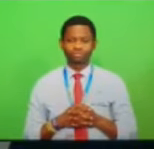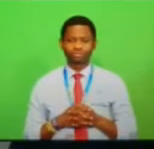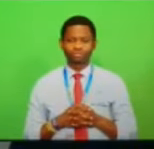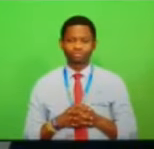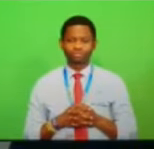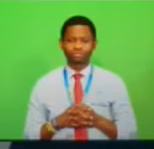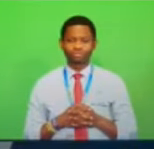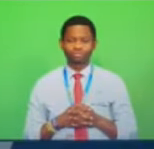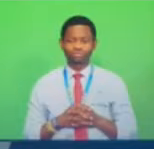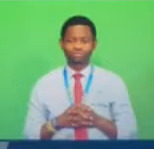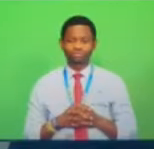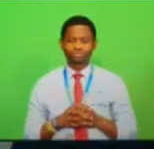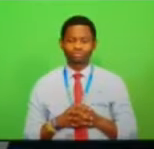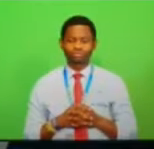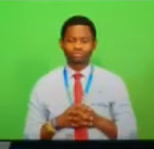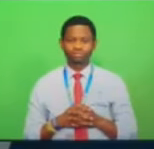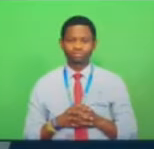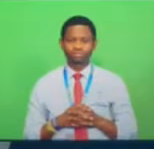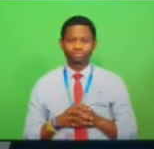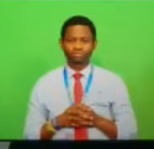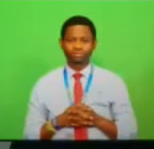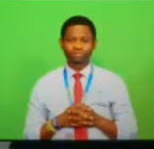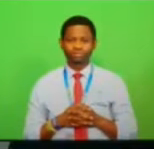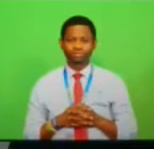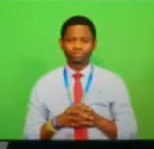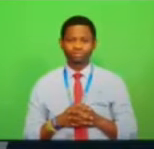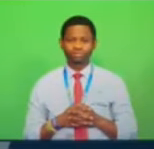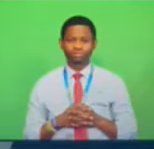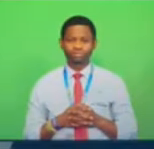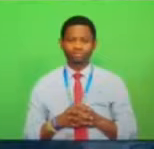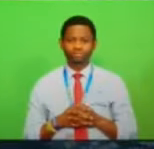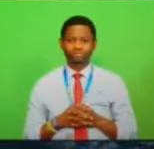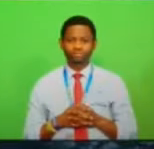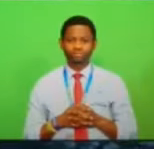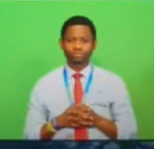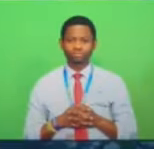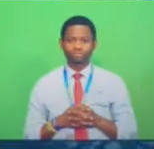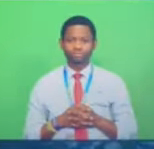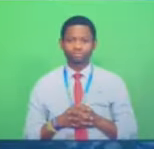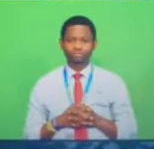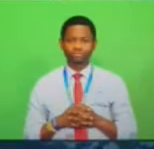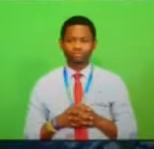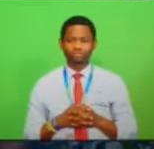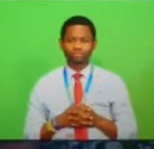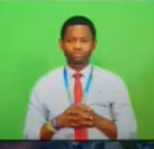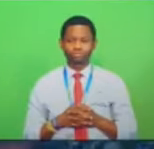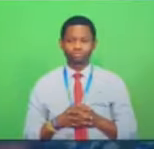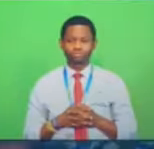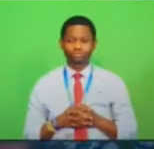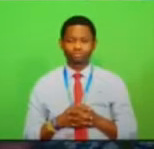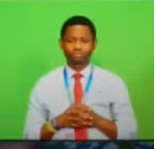world. You know, and yes, so he says that 1 John chapter 2,